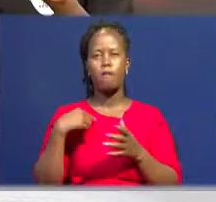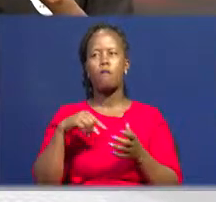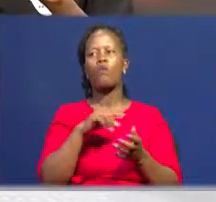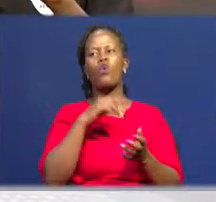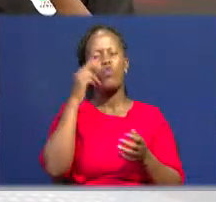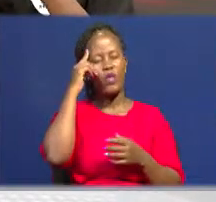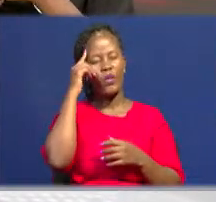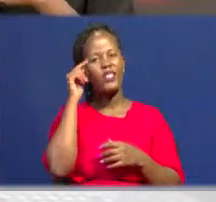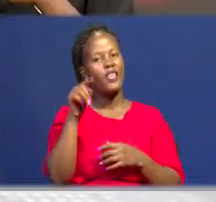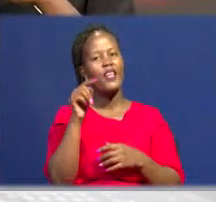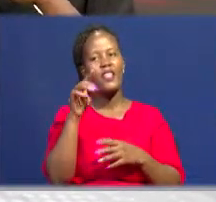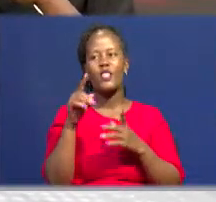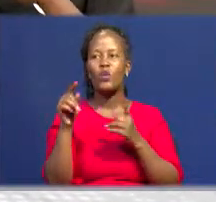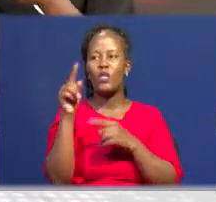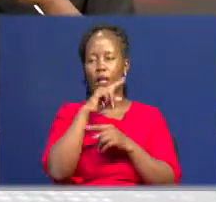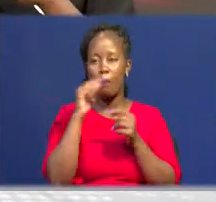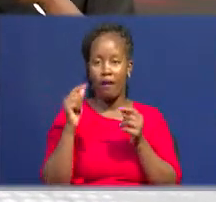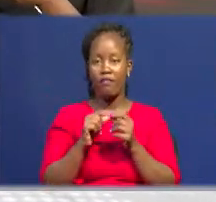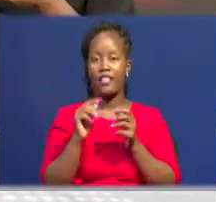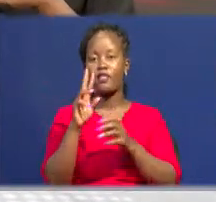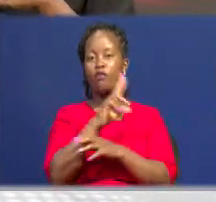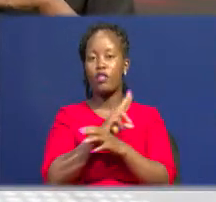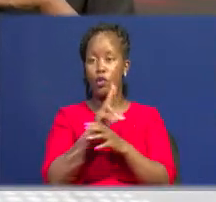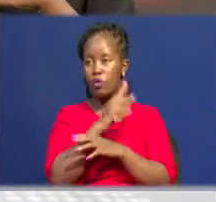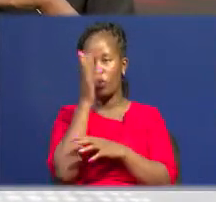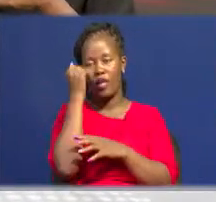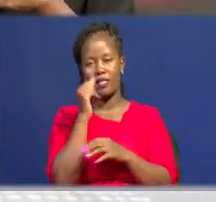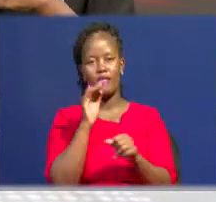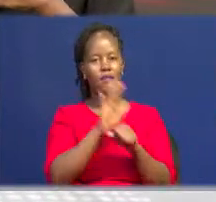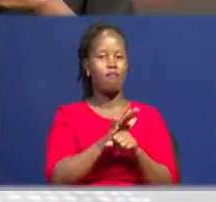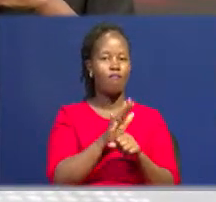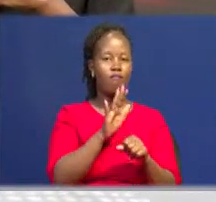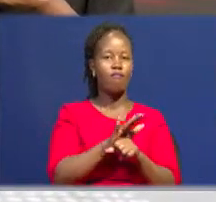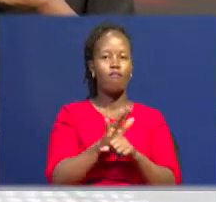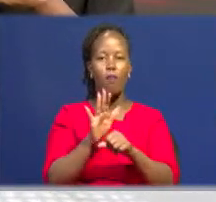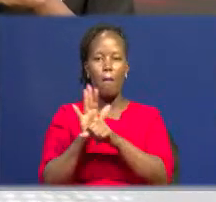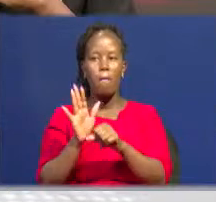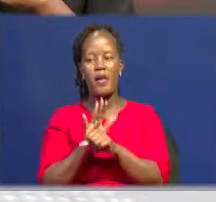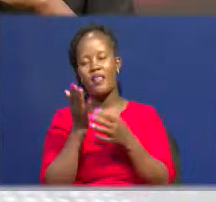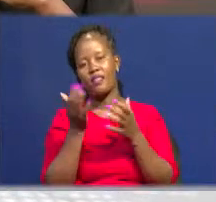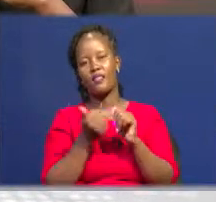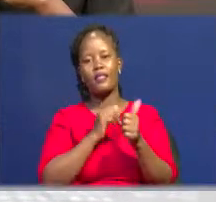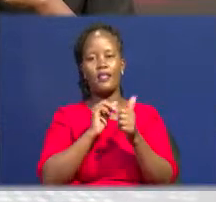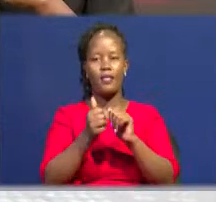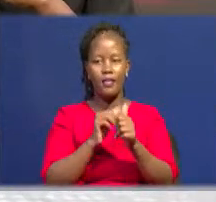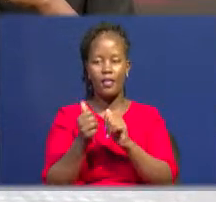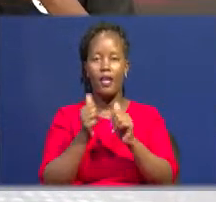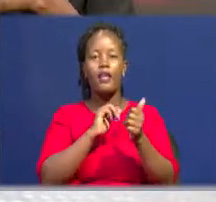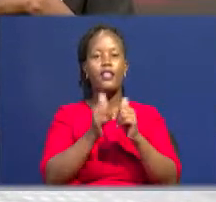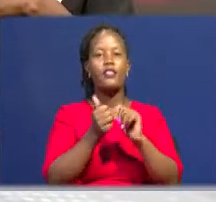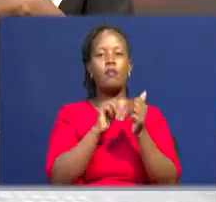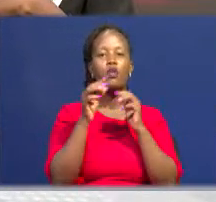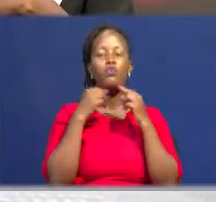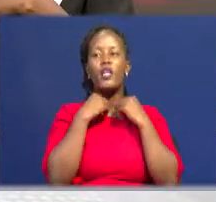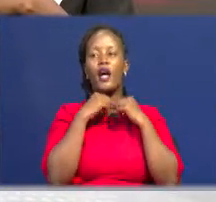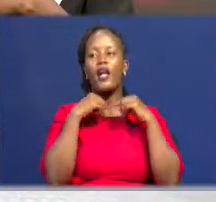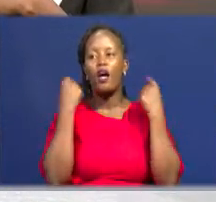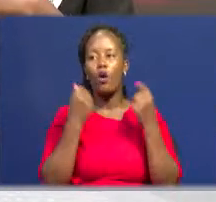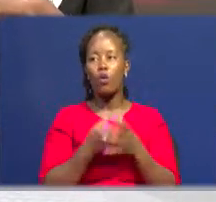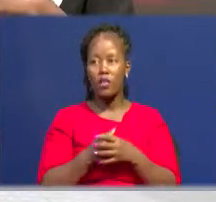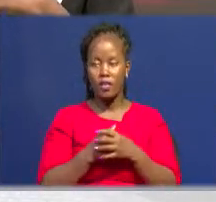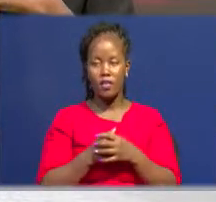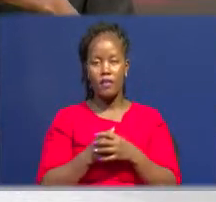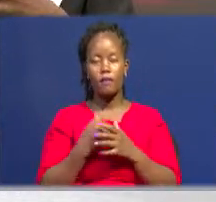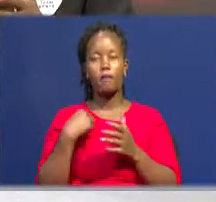was perfect for our use because, of course, of the multiple sports that we were hosting. And so what we did is